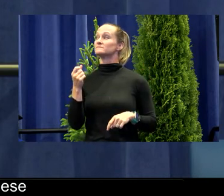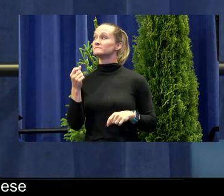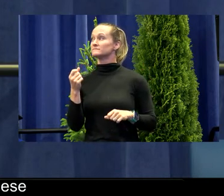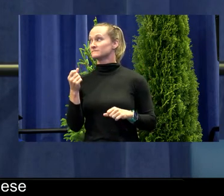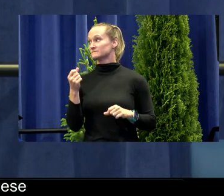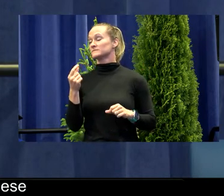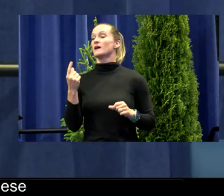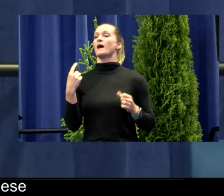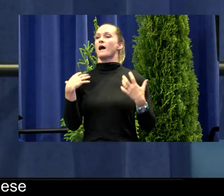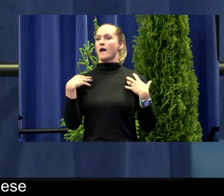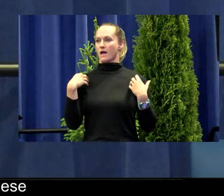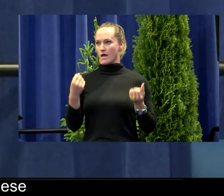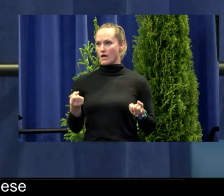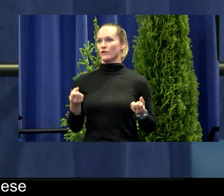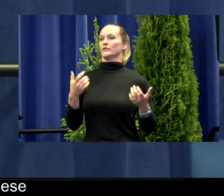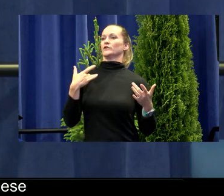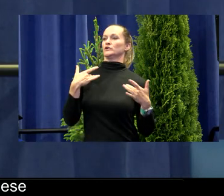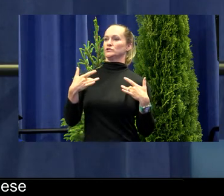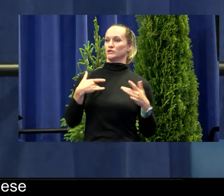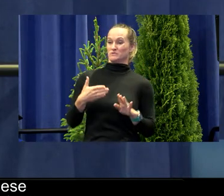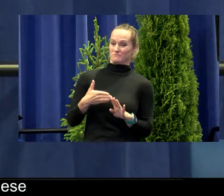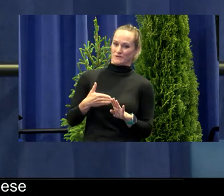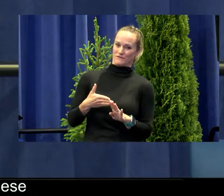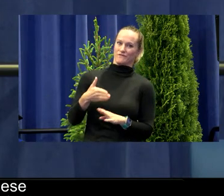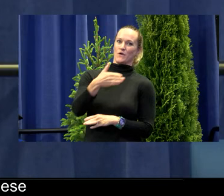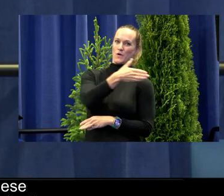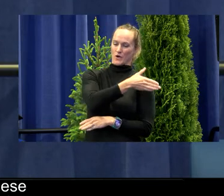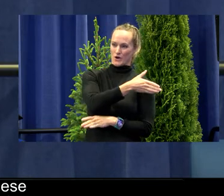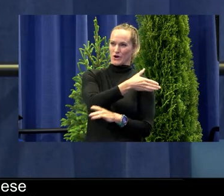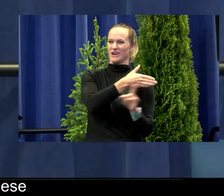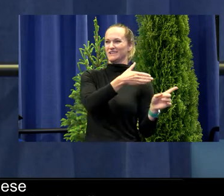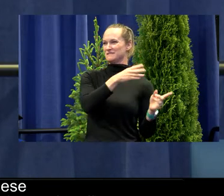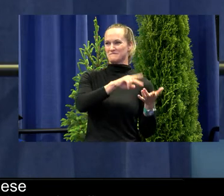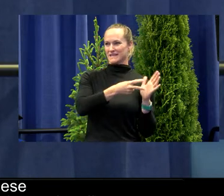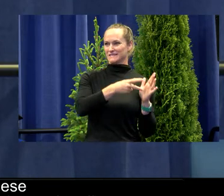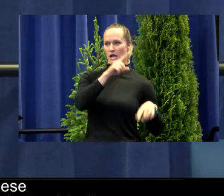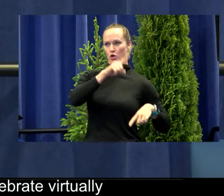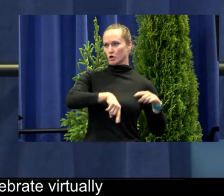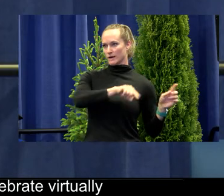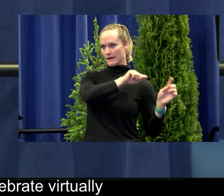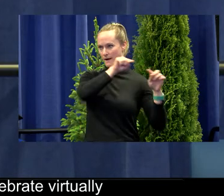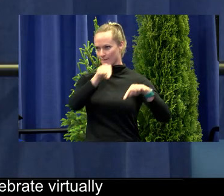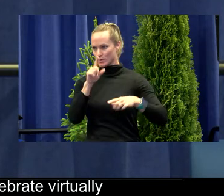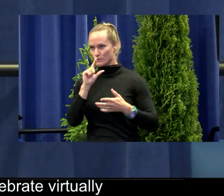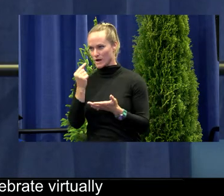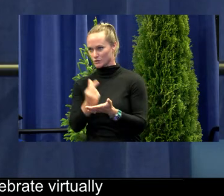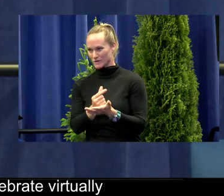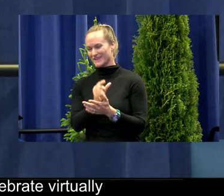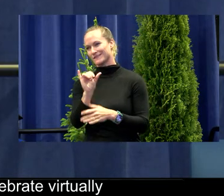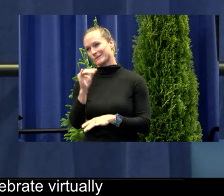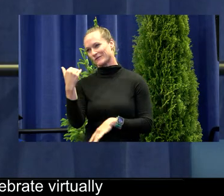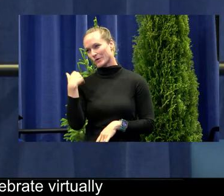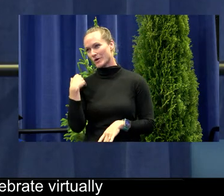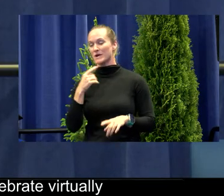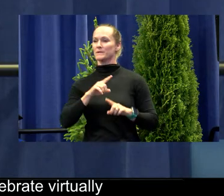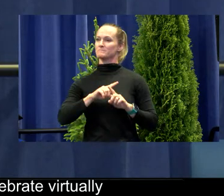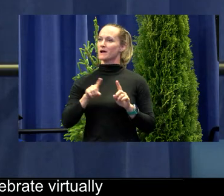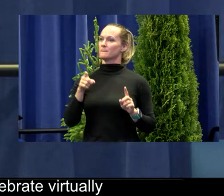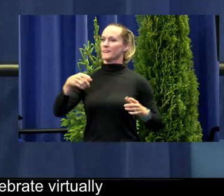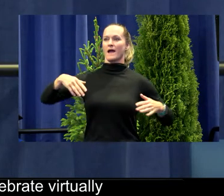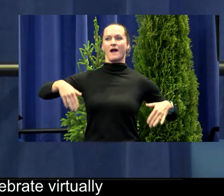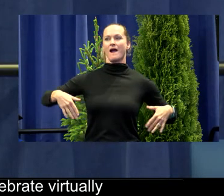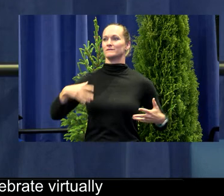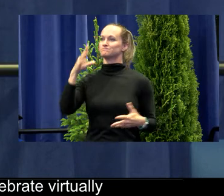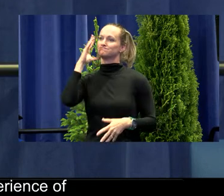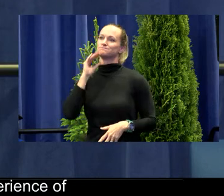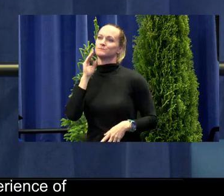we celebrate virtually at the time they graduated. But there is nothing quite like the experience of walking across the